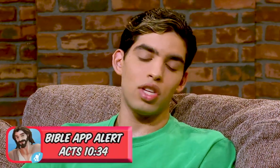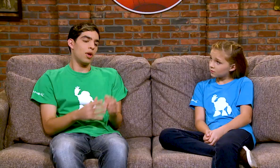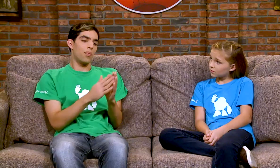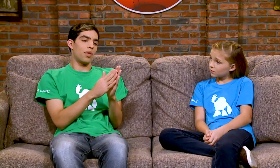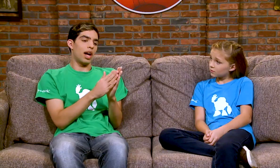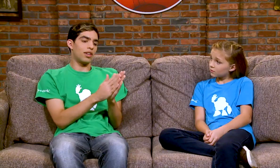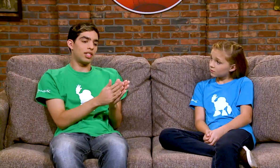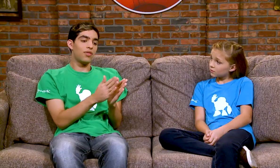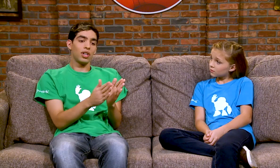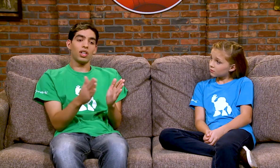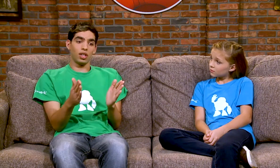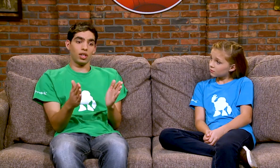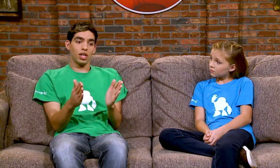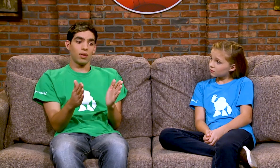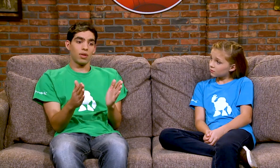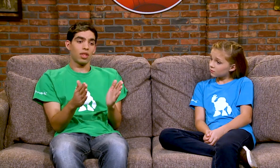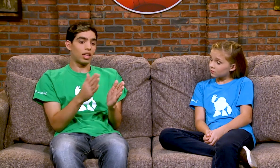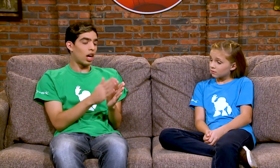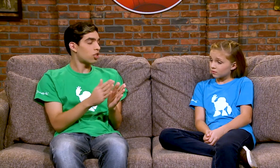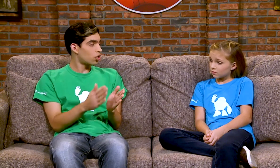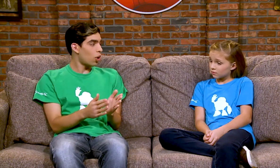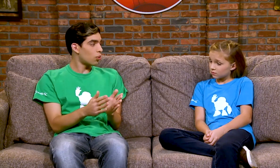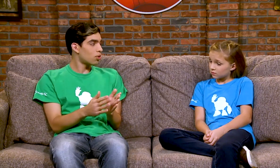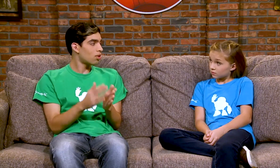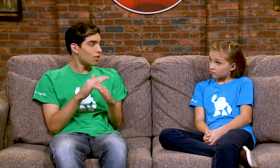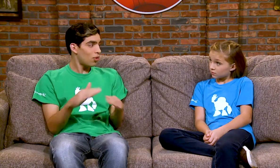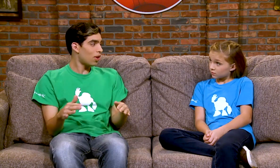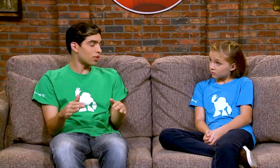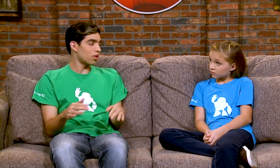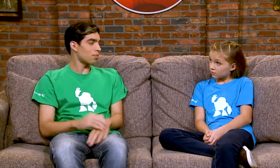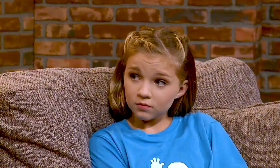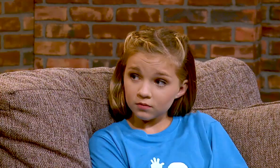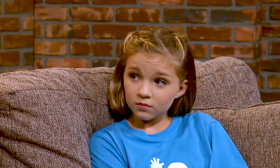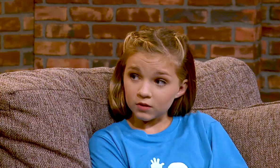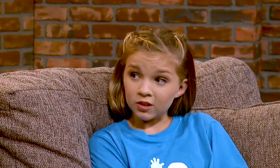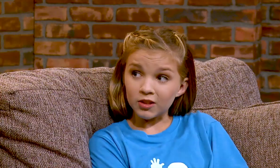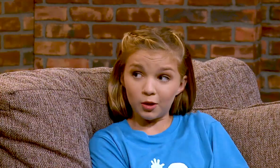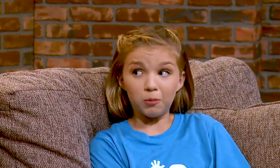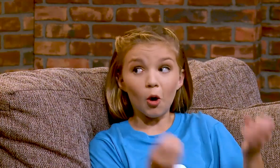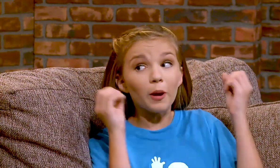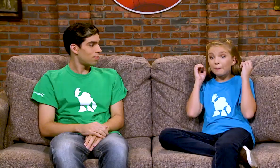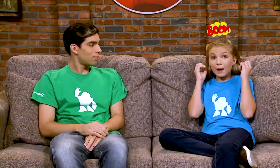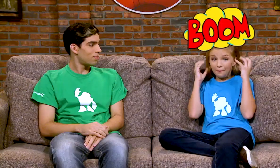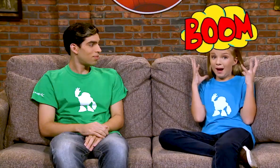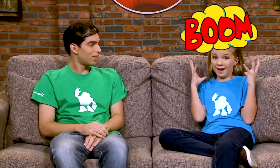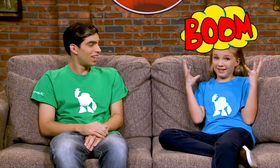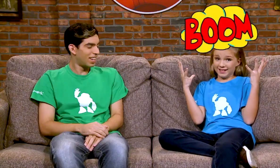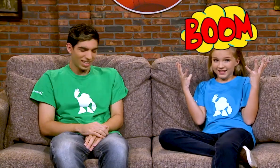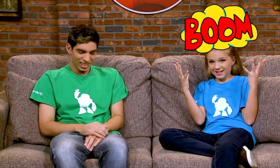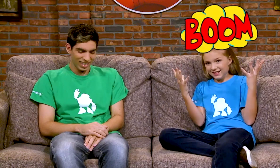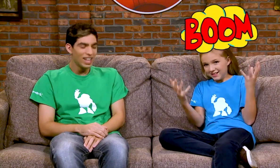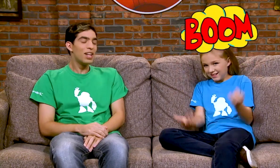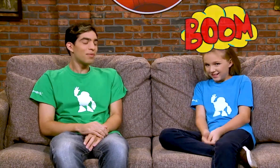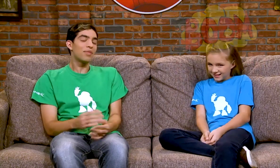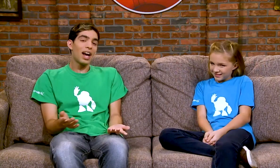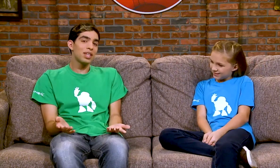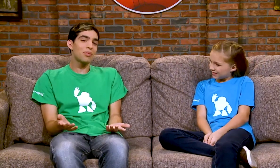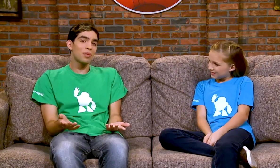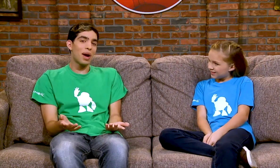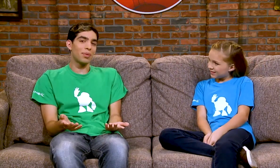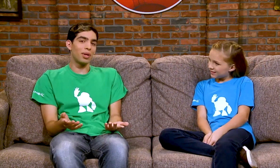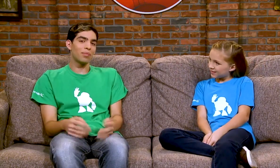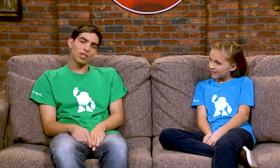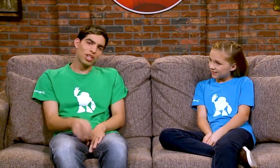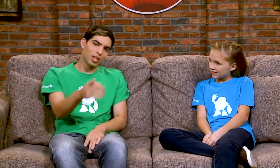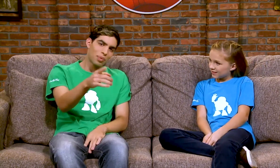He says, I see very clearly that God shows no favoritism. You're blowing my mind. God is